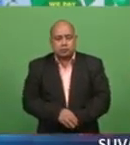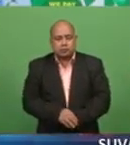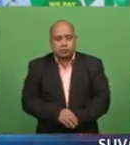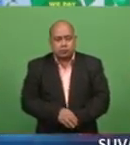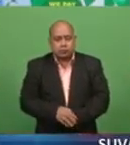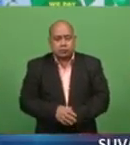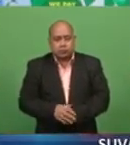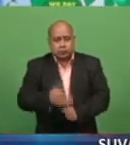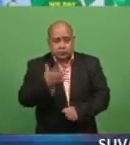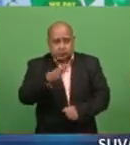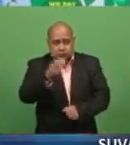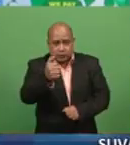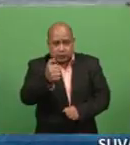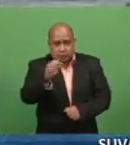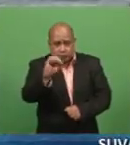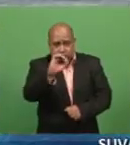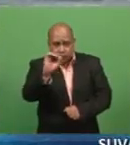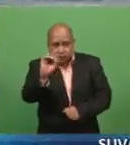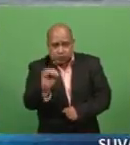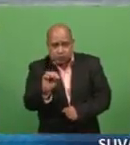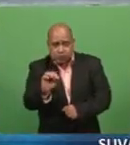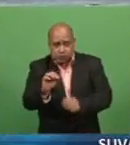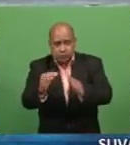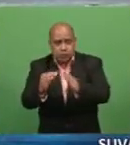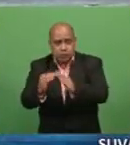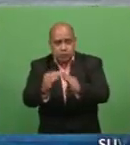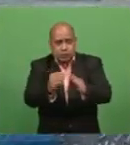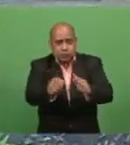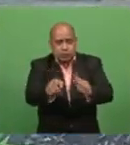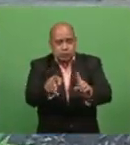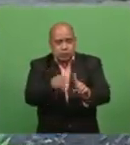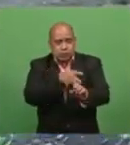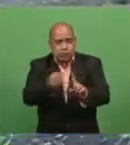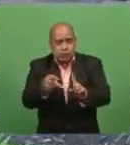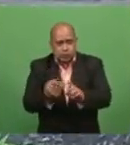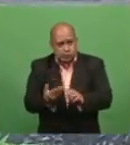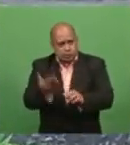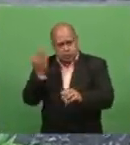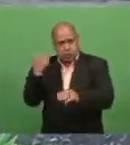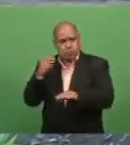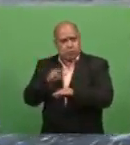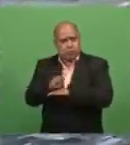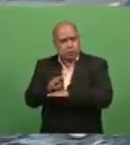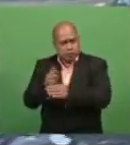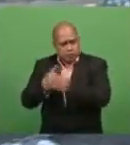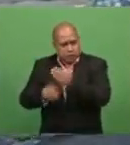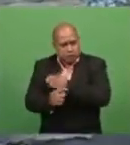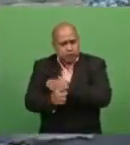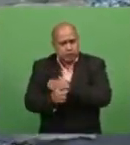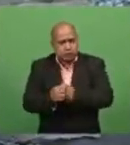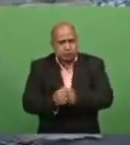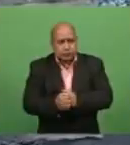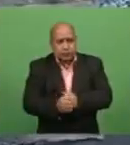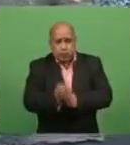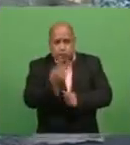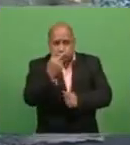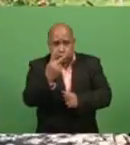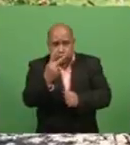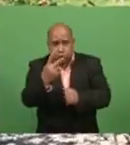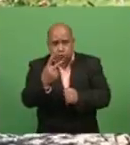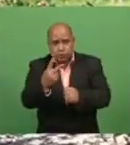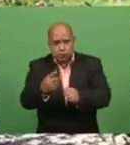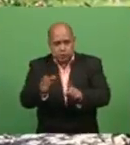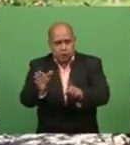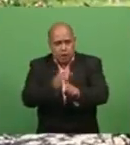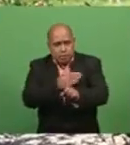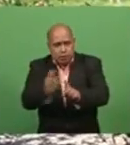96% of reported domestic violence cases since last month were related to assault, while the balance was for sexual offences. The